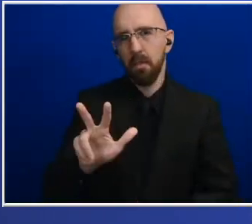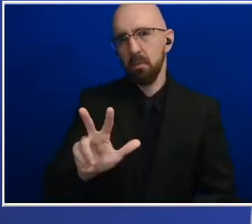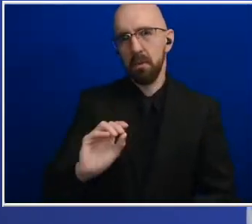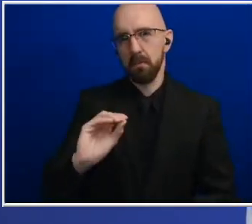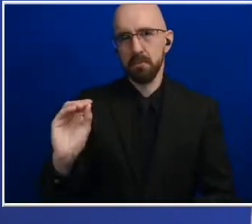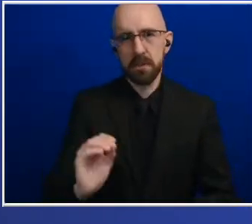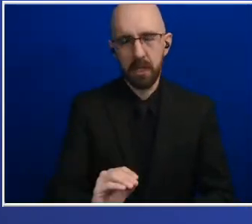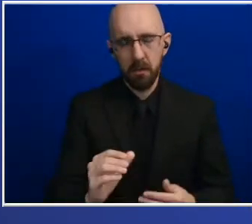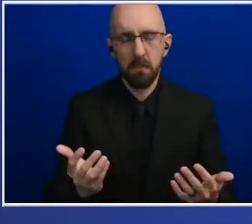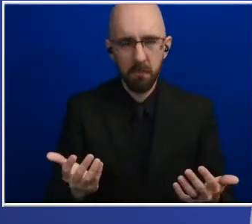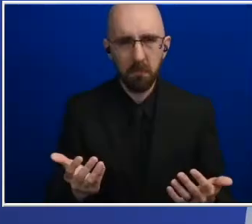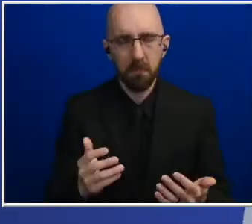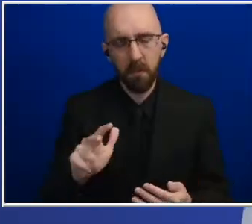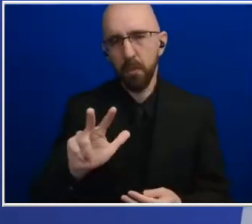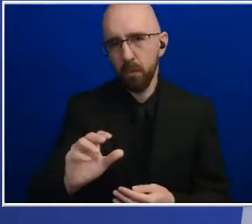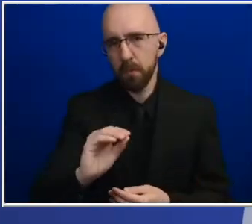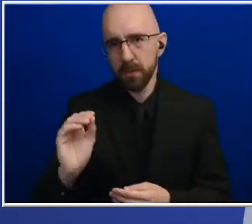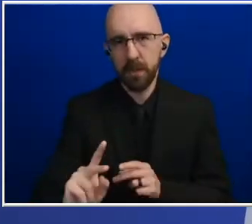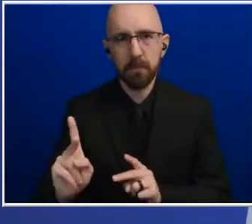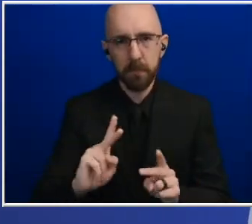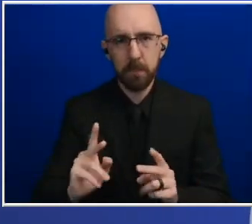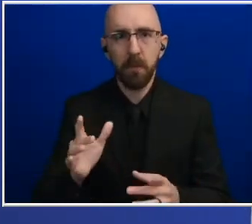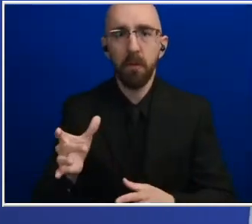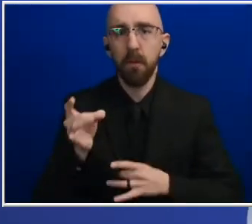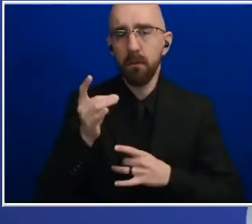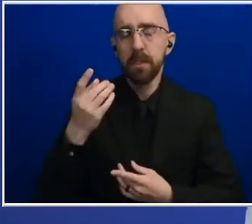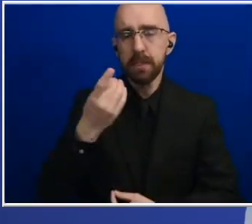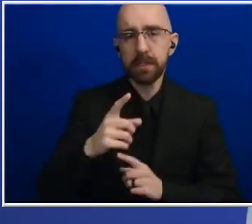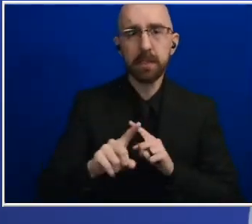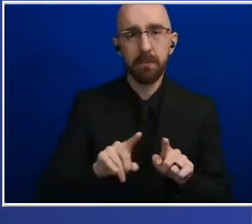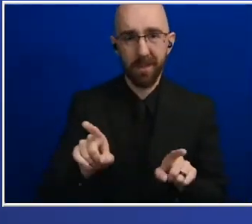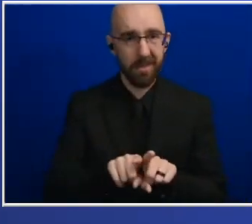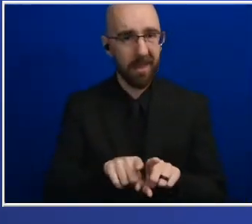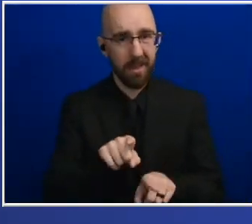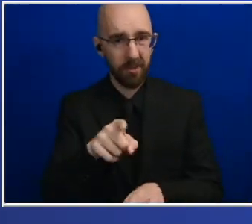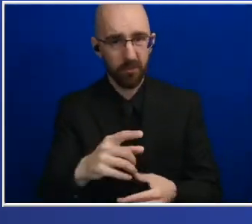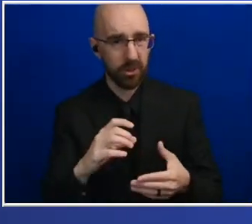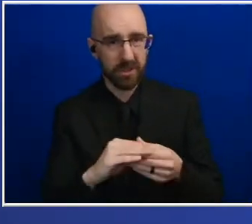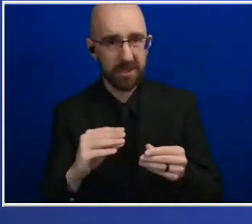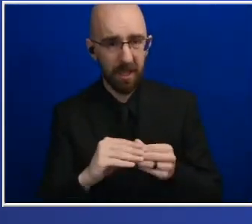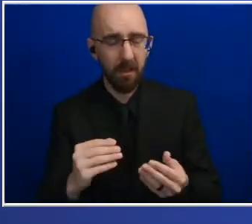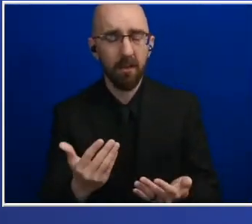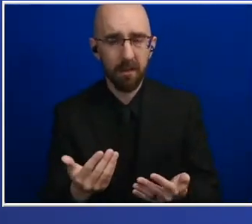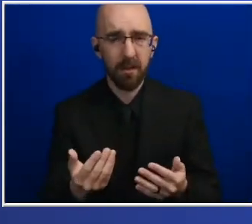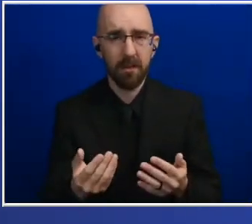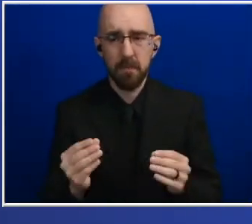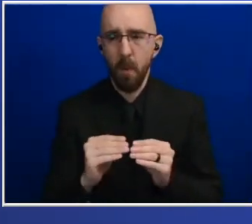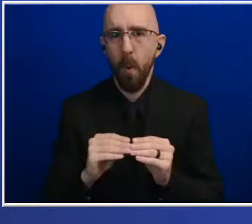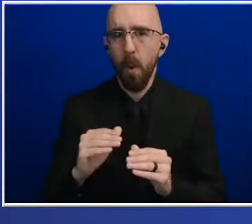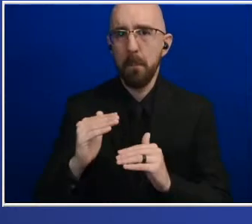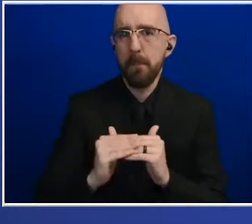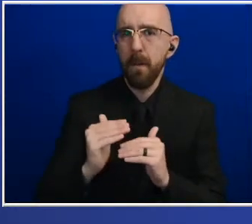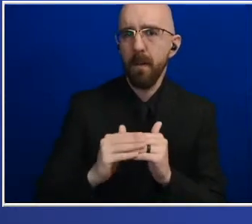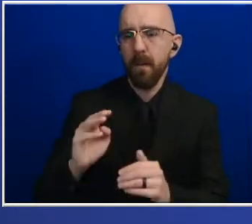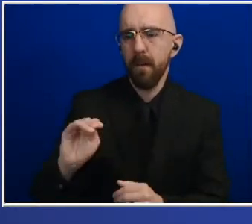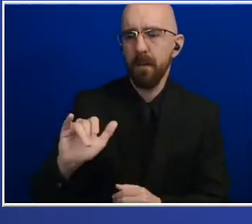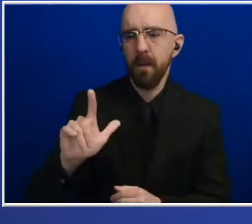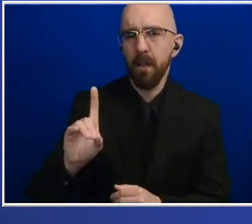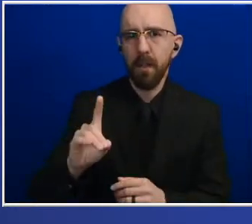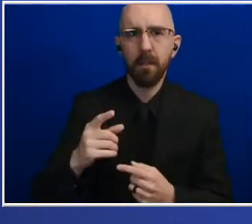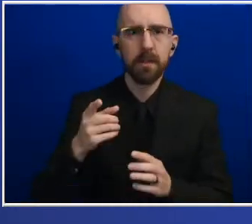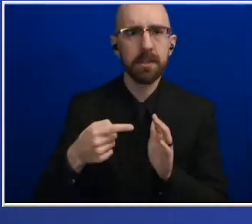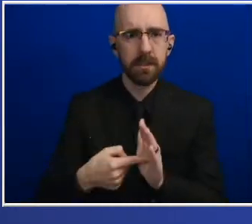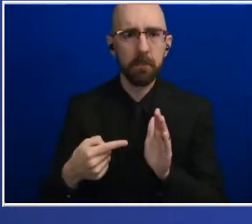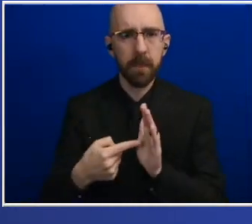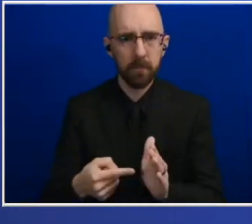of people may get the disease, but just as you said, there are more mild symptoms. In addition, there is good data to support the fact